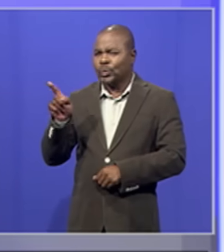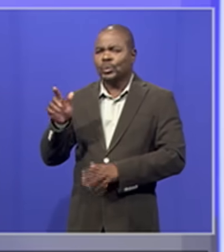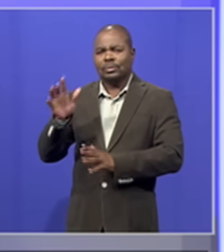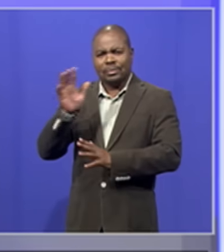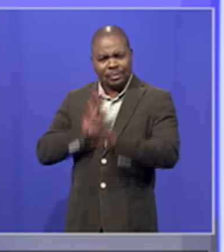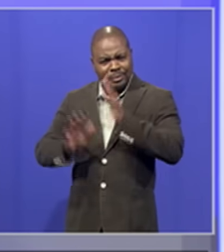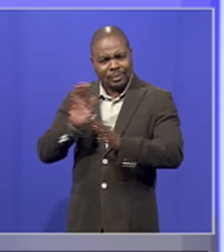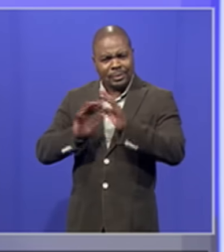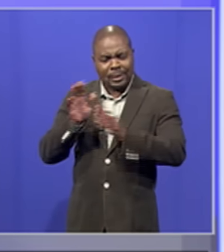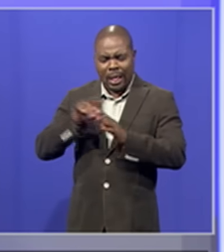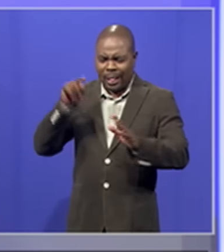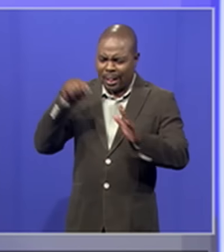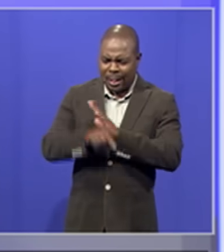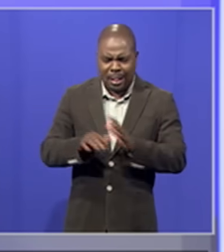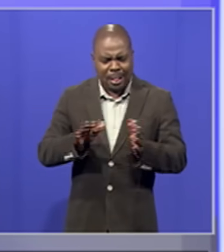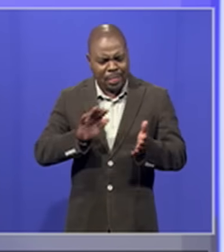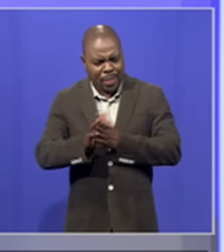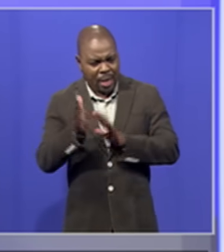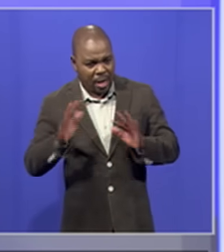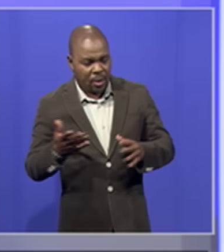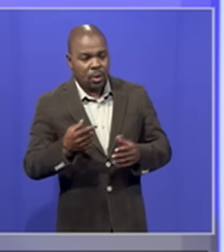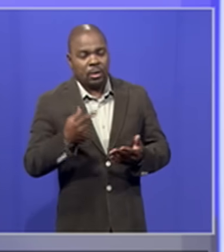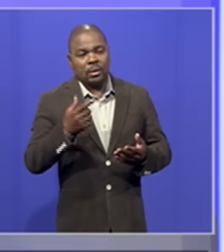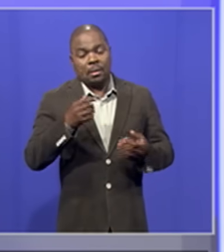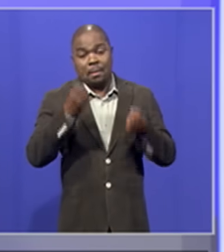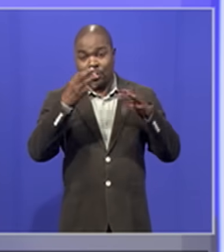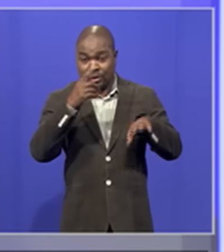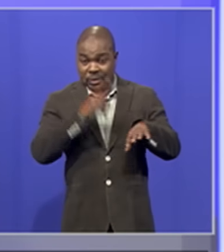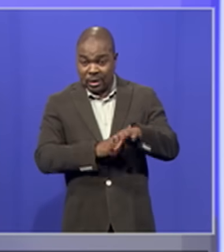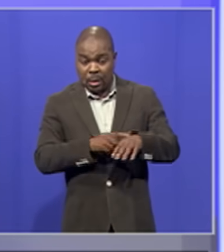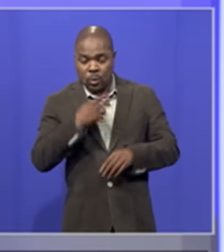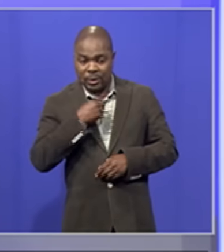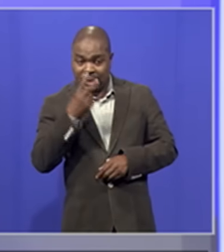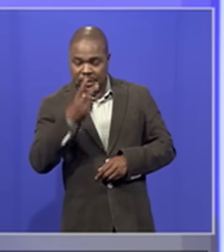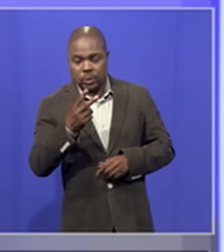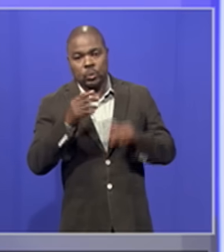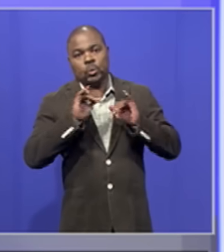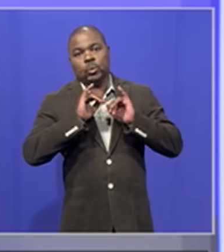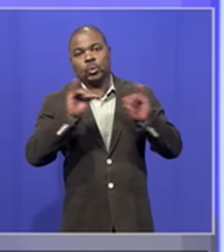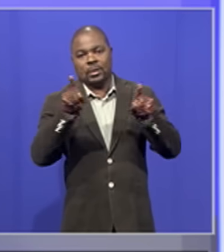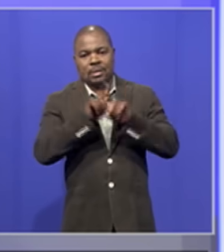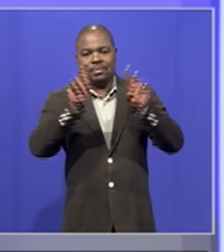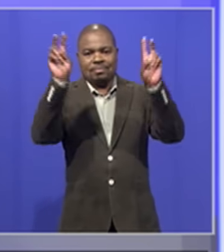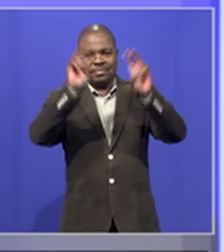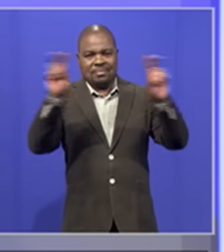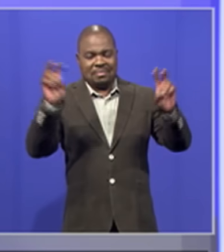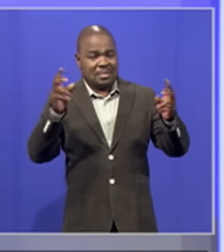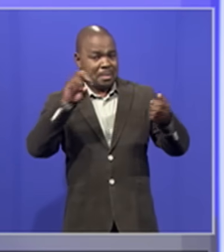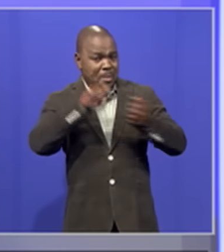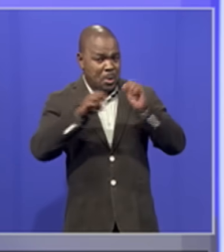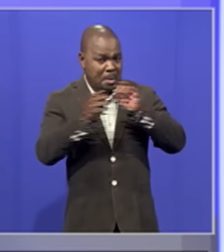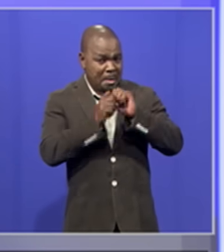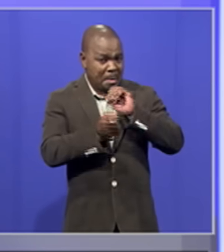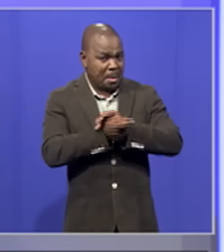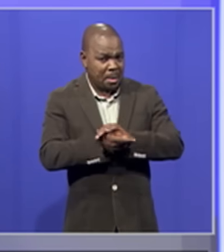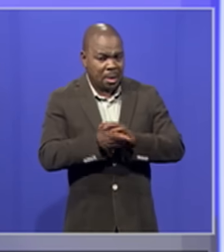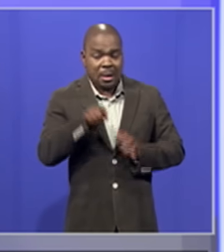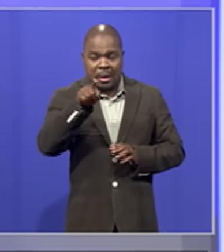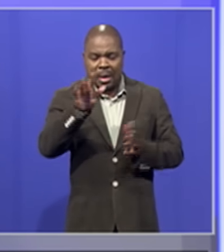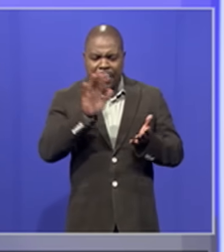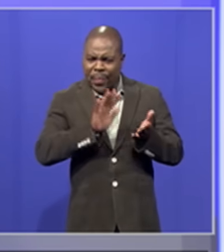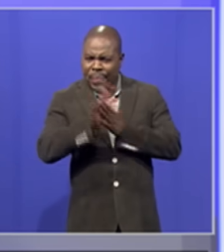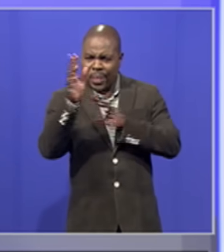bakilego tshenyo ka gona gomme nakong ye ntši re fela re bona ge tšeo di direga di ama kudu le mathale ya mohlagase a re ka re tshenyo ke e ka kang